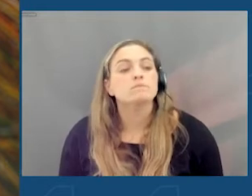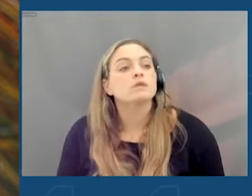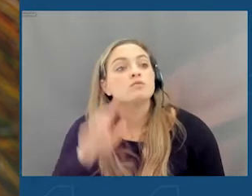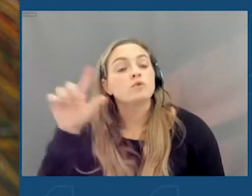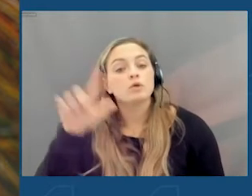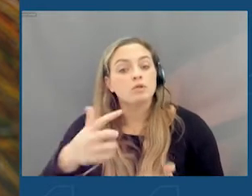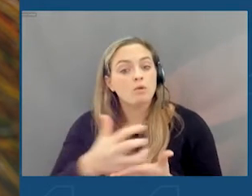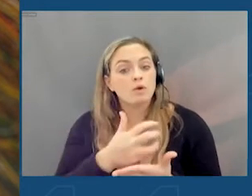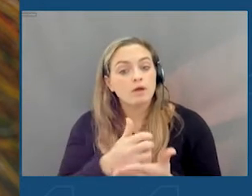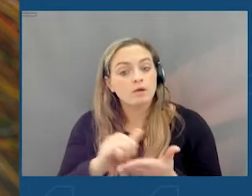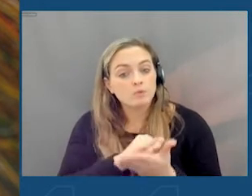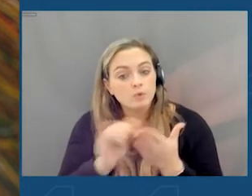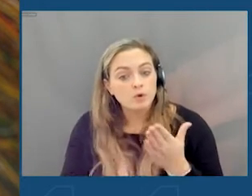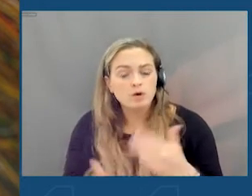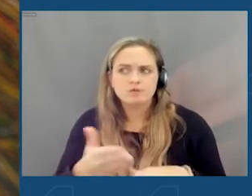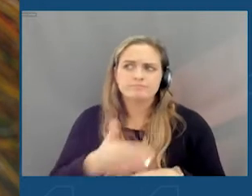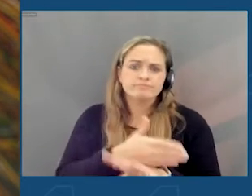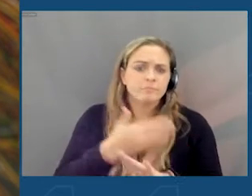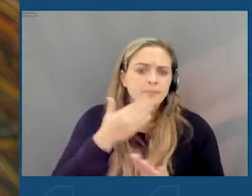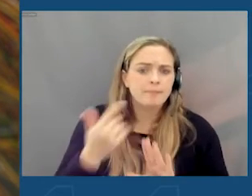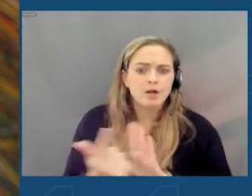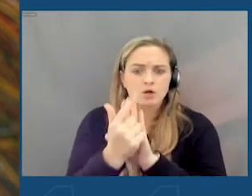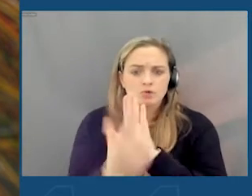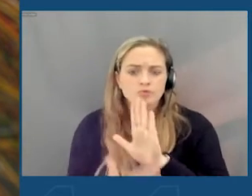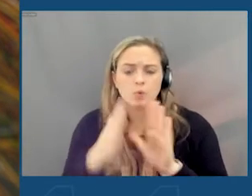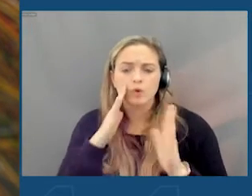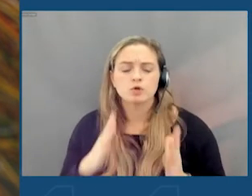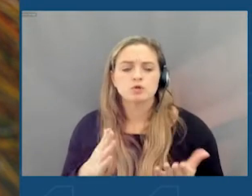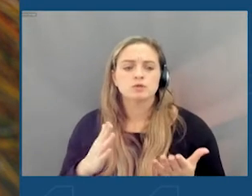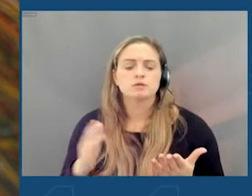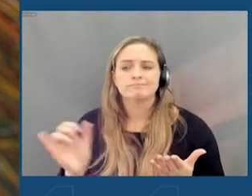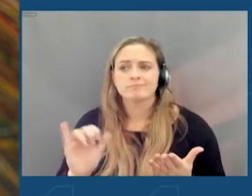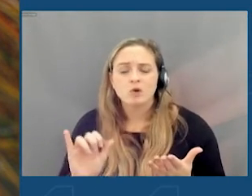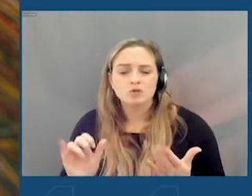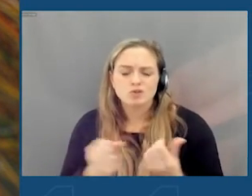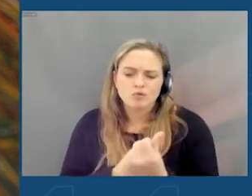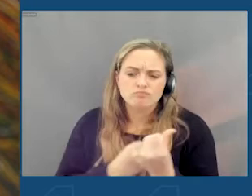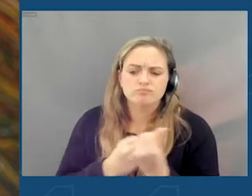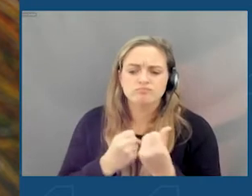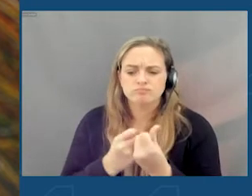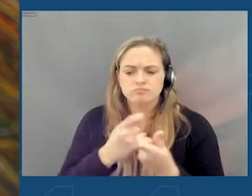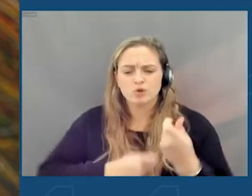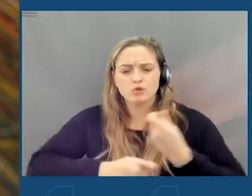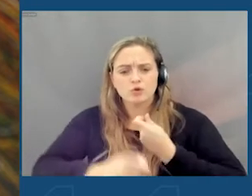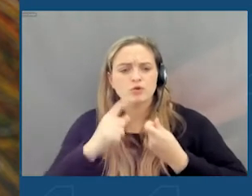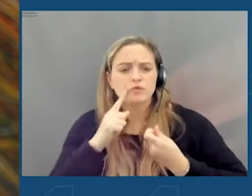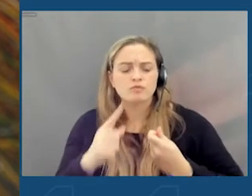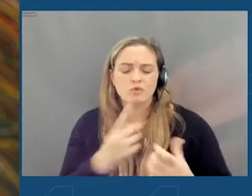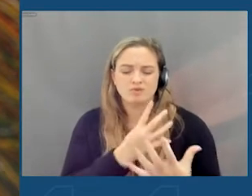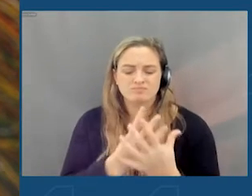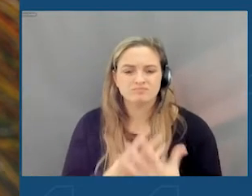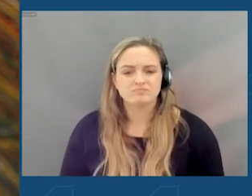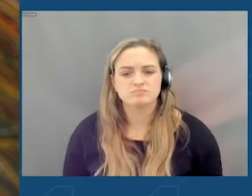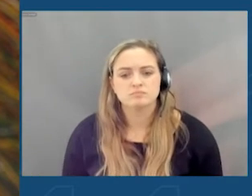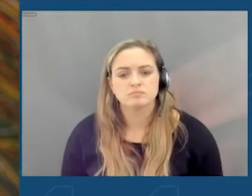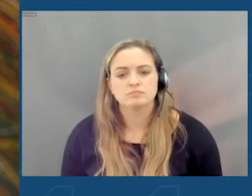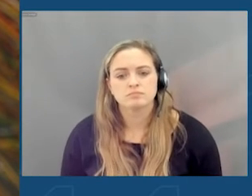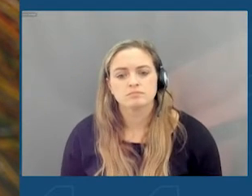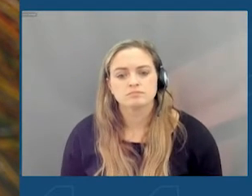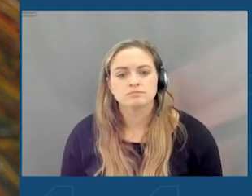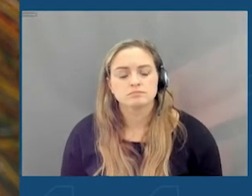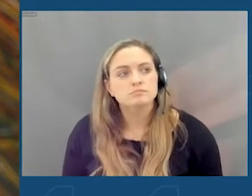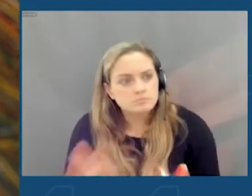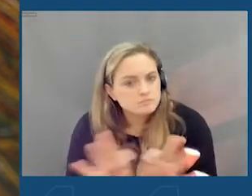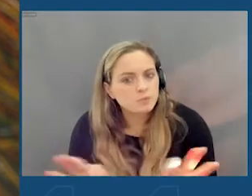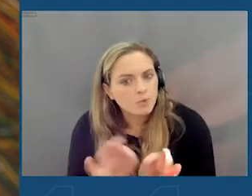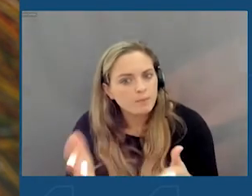Yorkers get better legal representation, as well as boosting alternatives to incarceration. Those are important